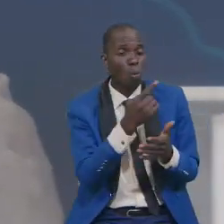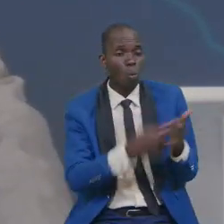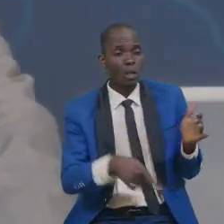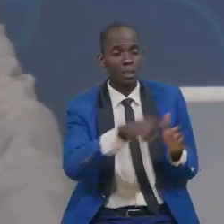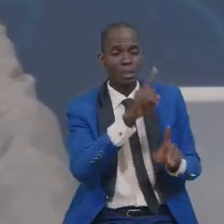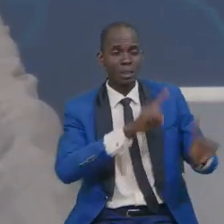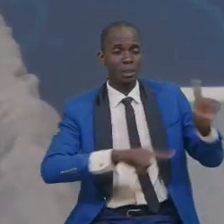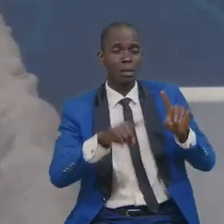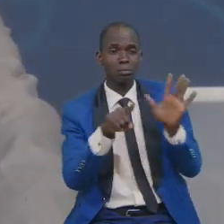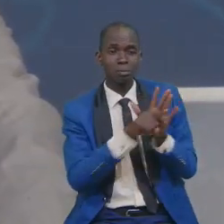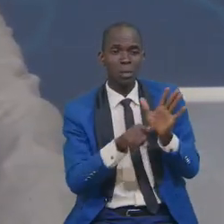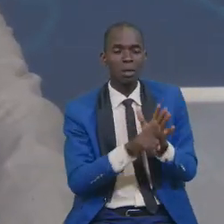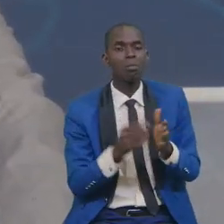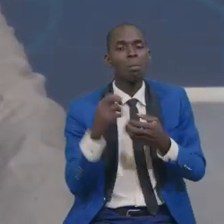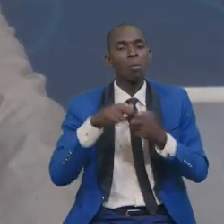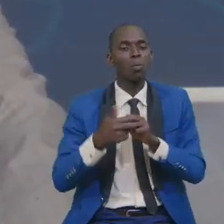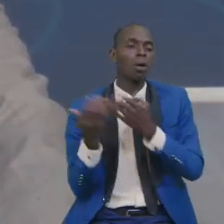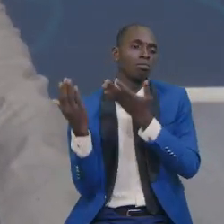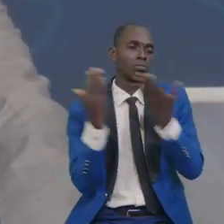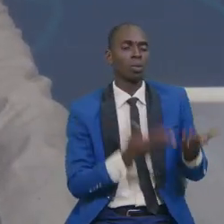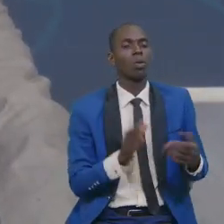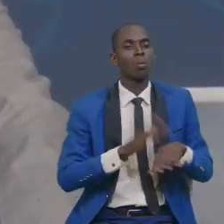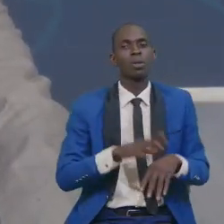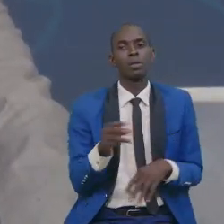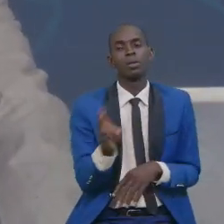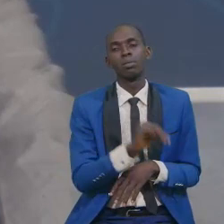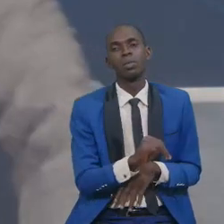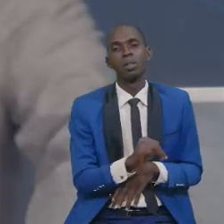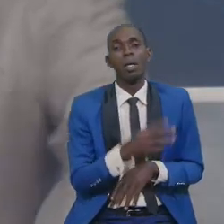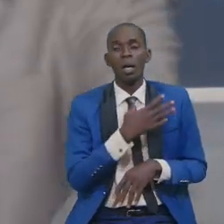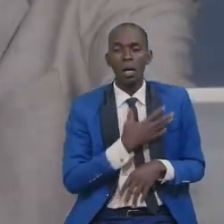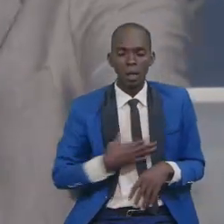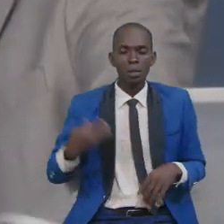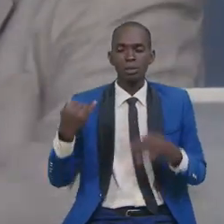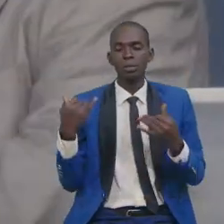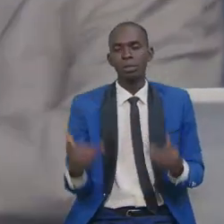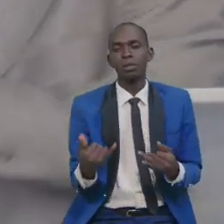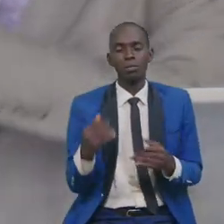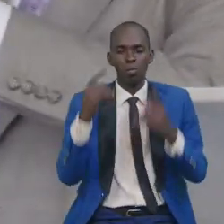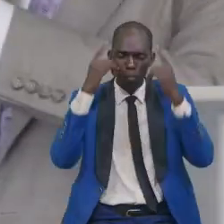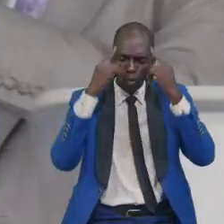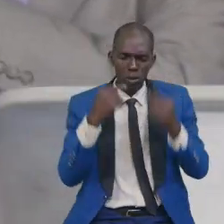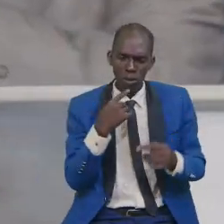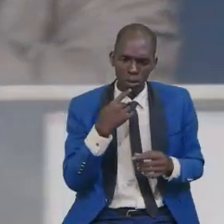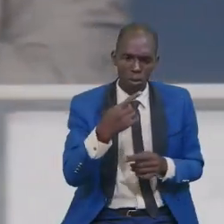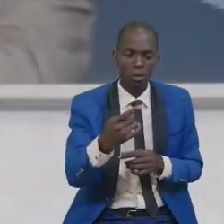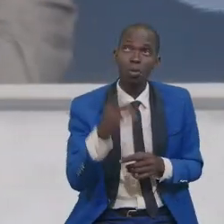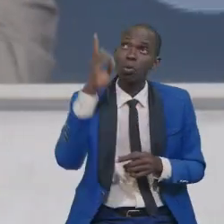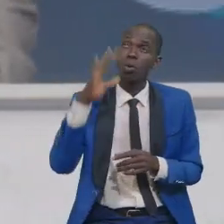Lord said lit up embracing Savage until then everyone